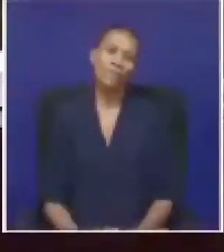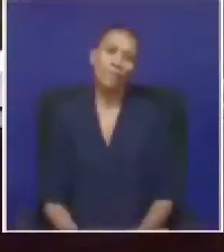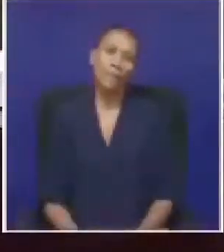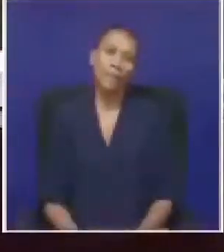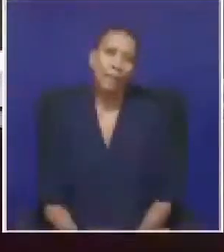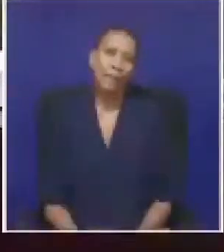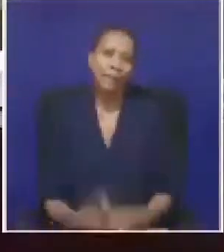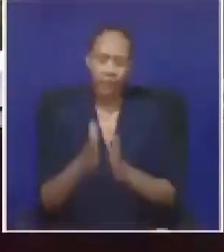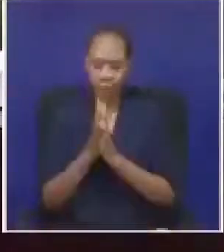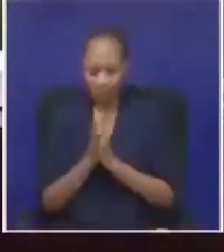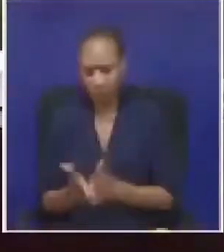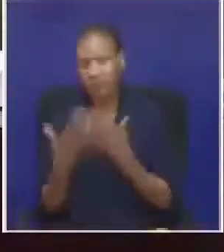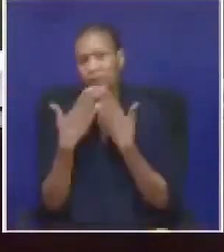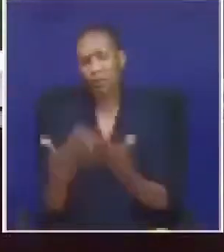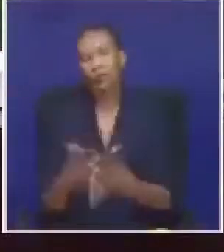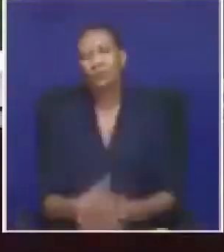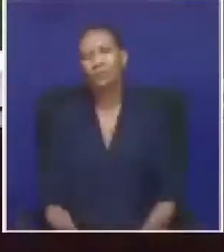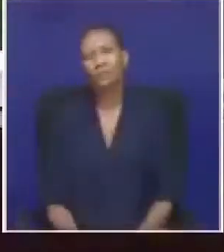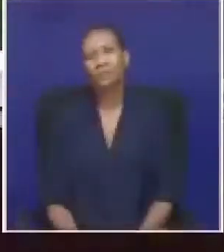Nda.